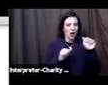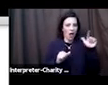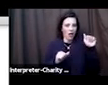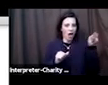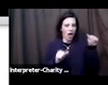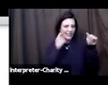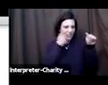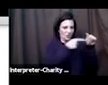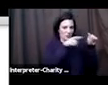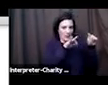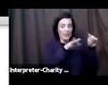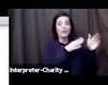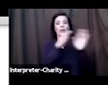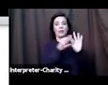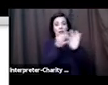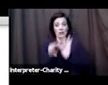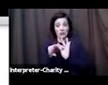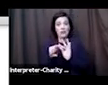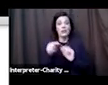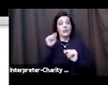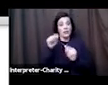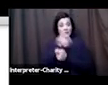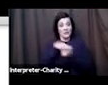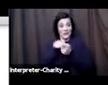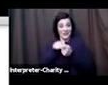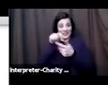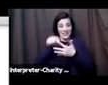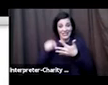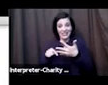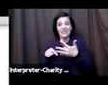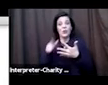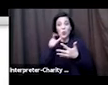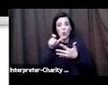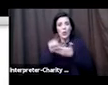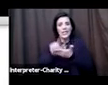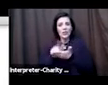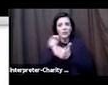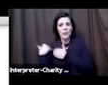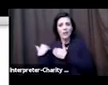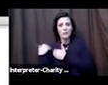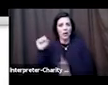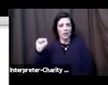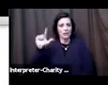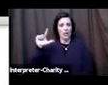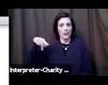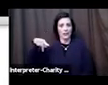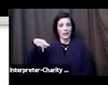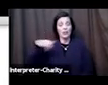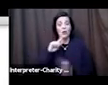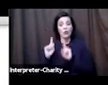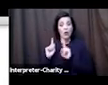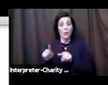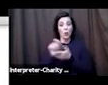components on this specific piece can really only be completed legally by the SLP, like for example, the report writing and